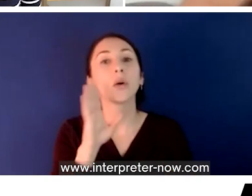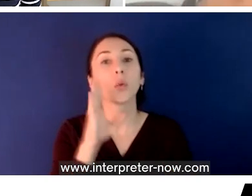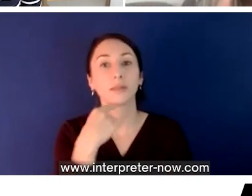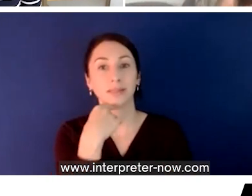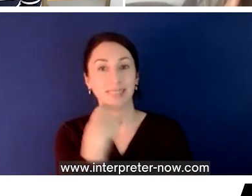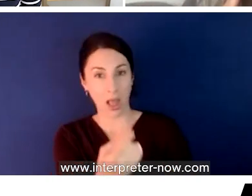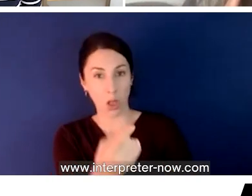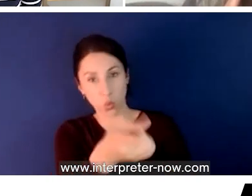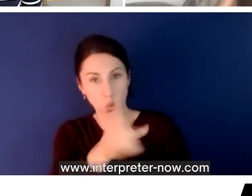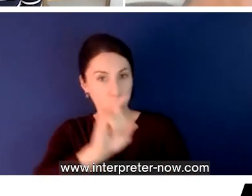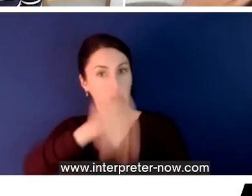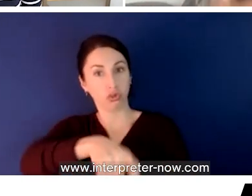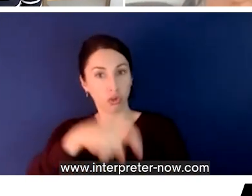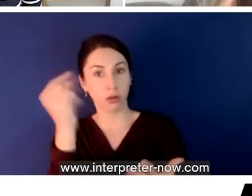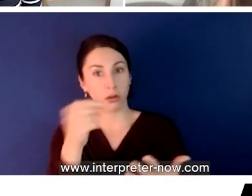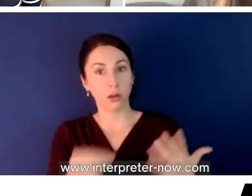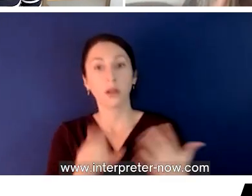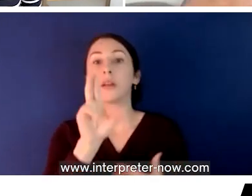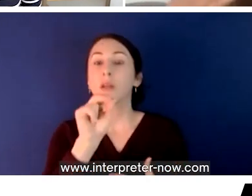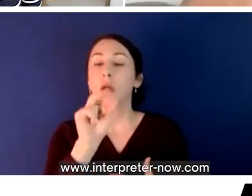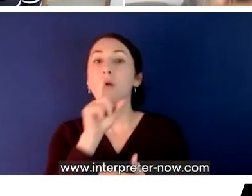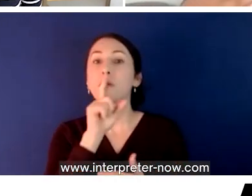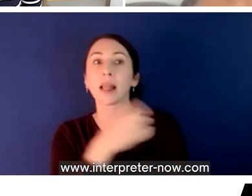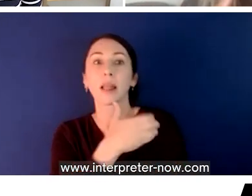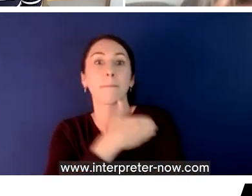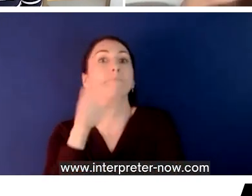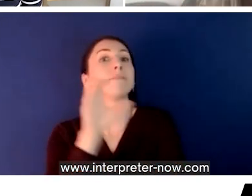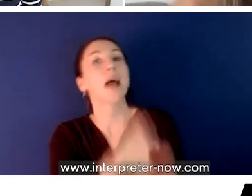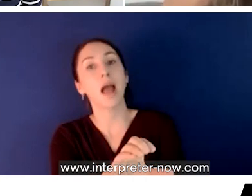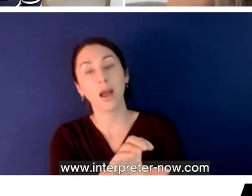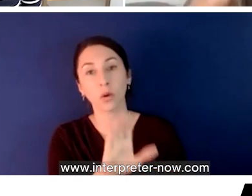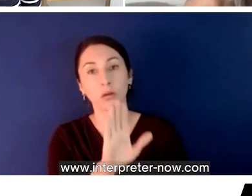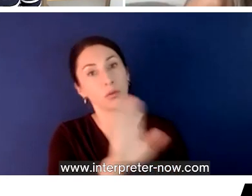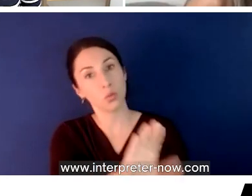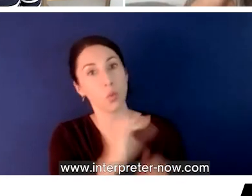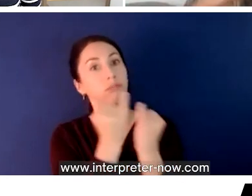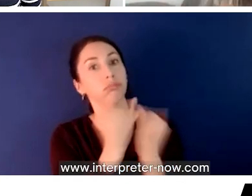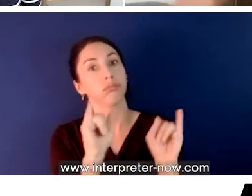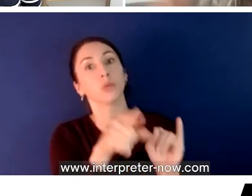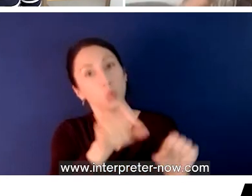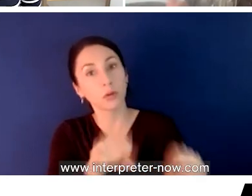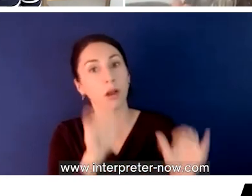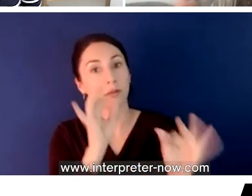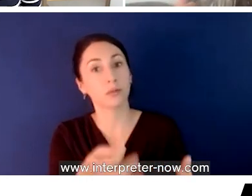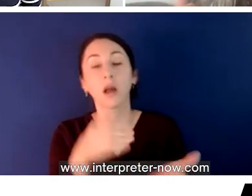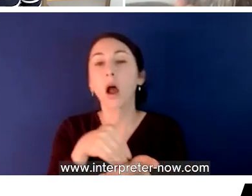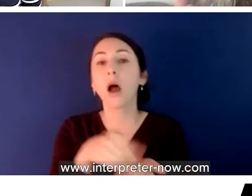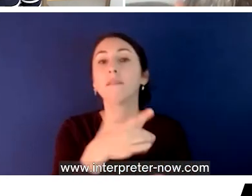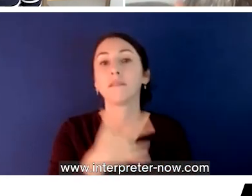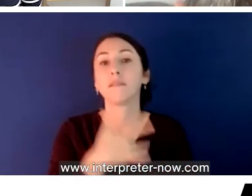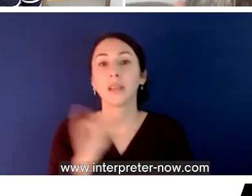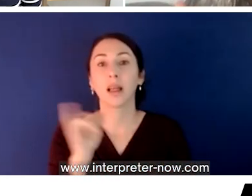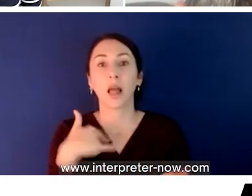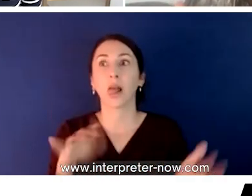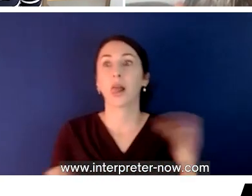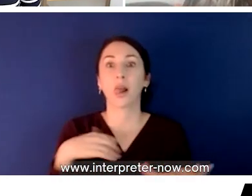never telling somebody what to do. What we want to do is really empower the employee, give them back some agency, because so often they feel like the control